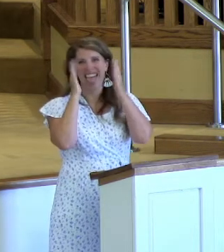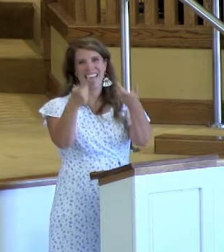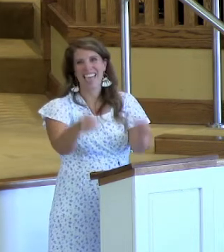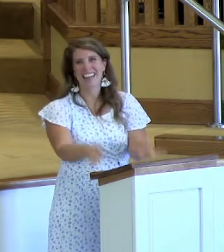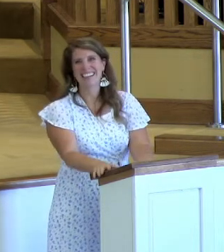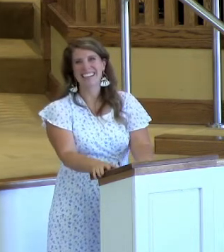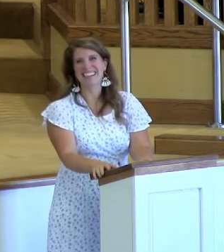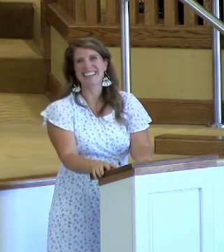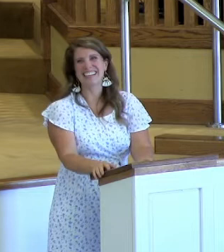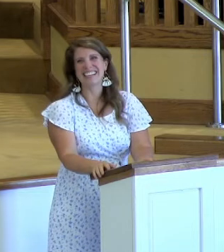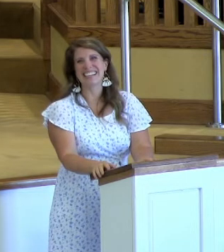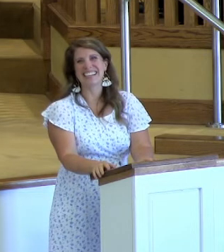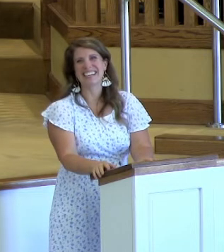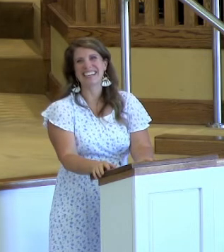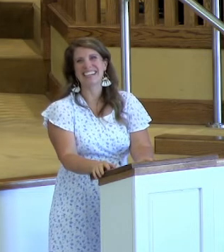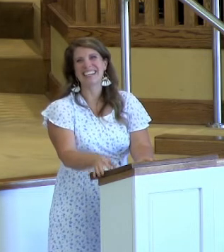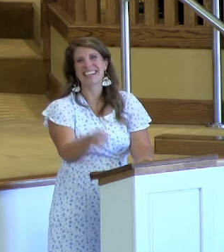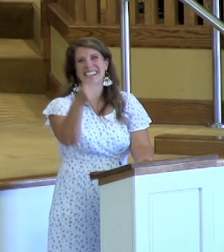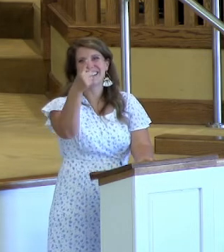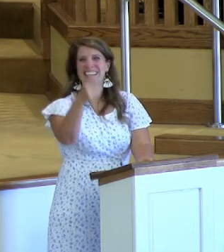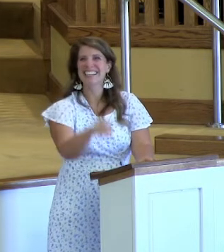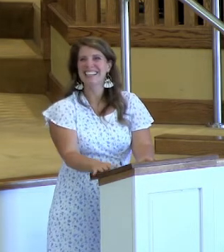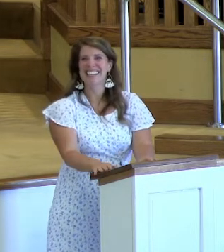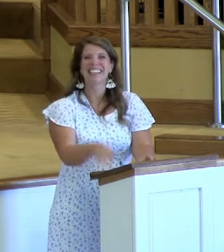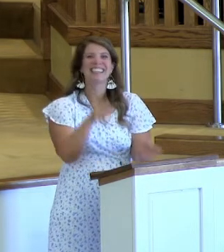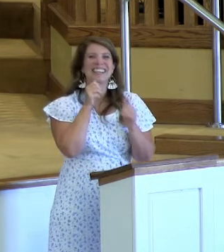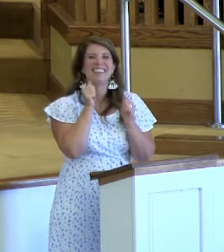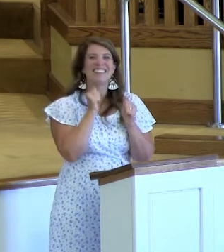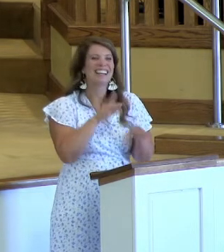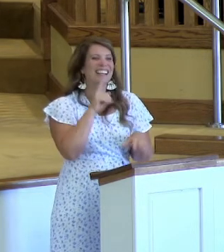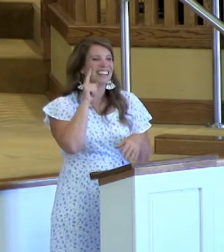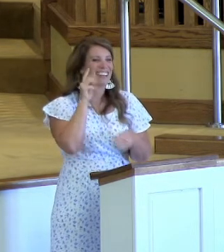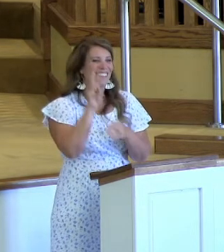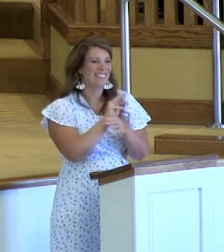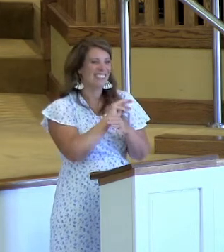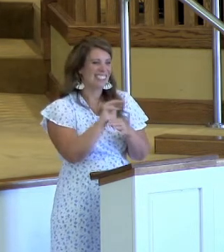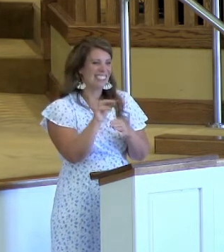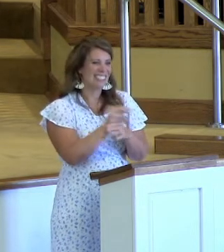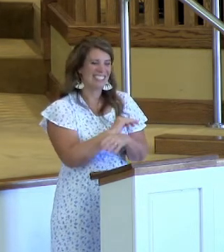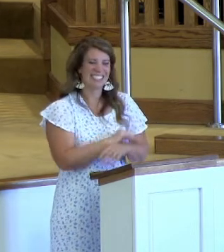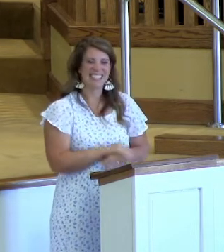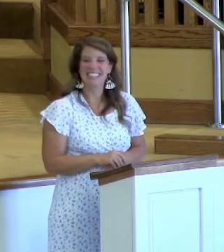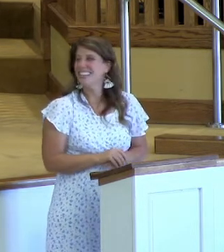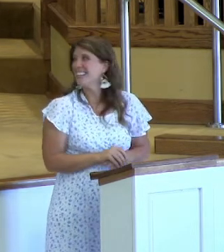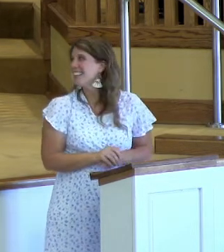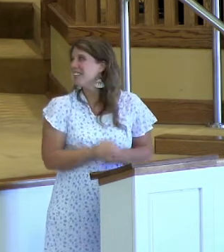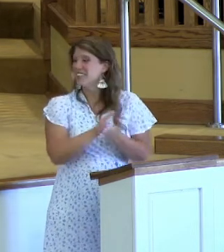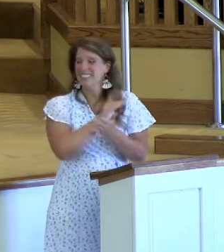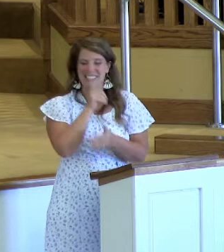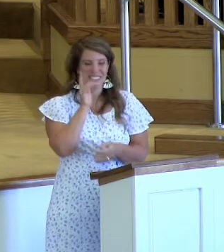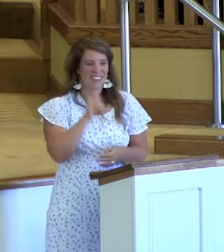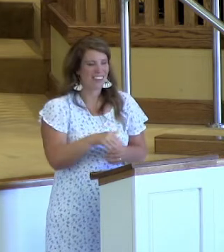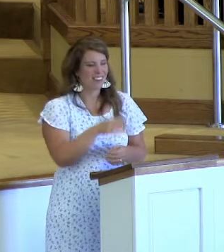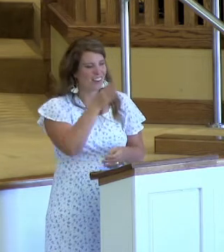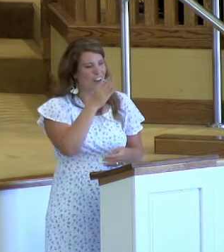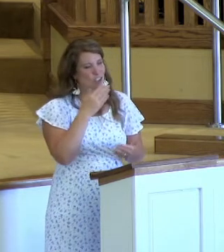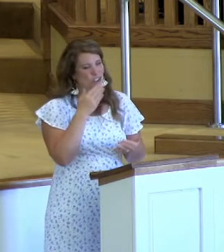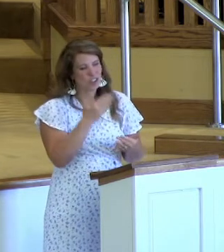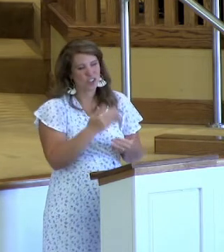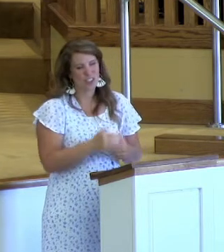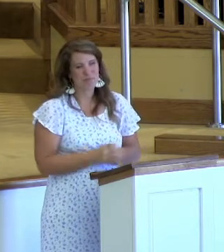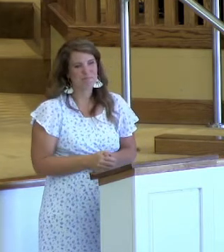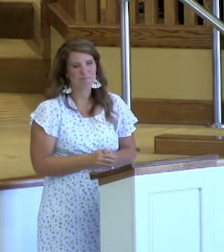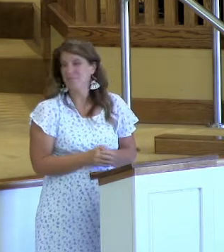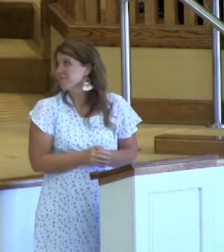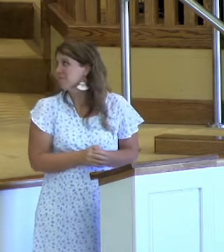attention. But anyway, no. But what a blessing our deaf ministry is. We're so thankful for that. Praise the Lord for that. So God is good. He's doing some